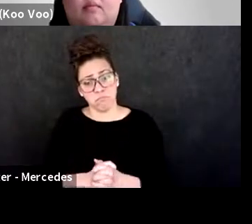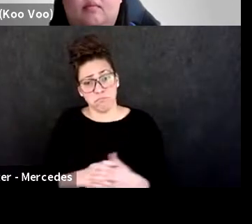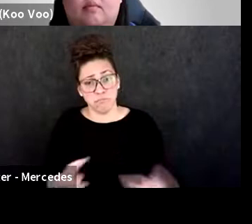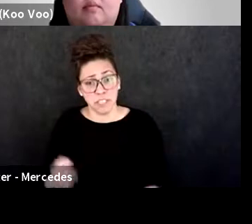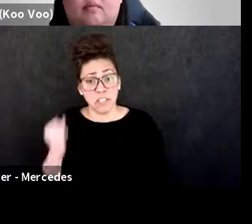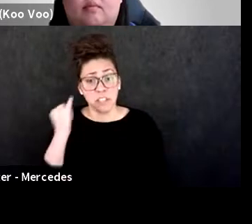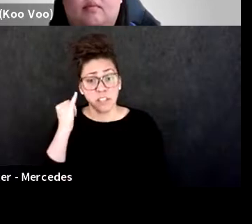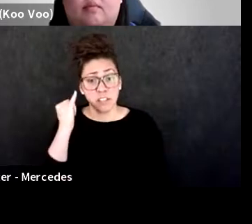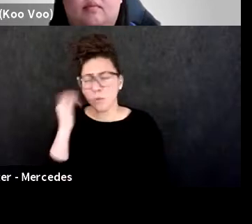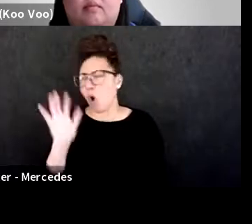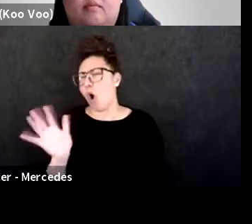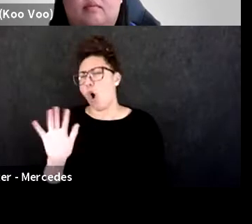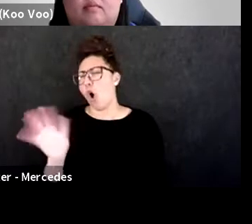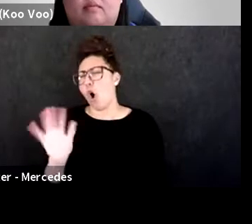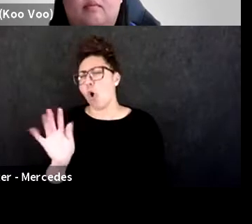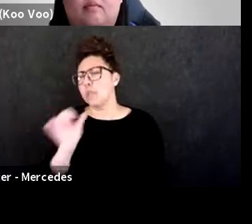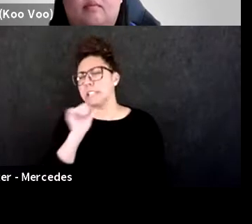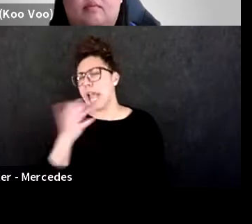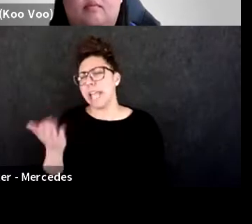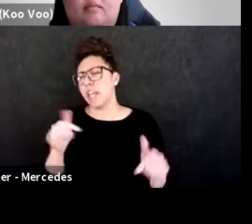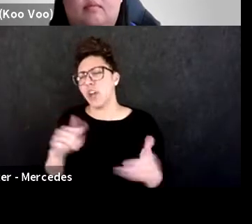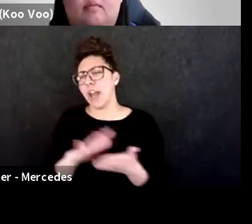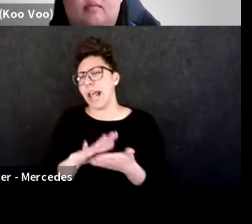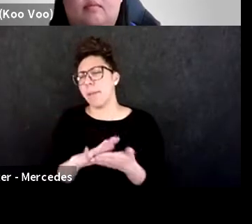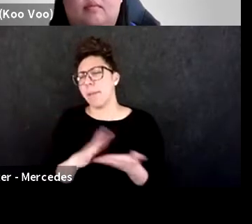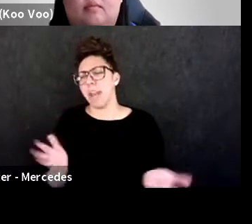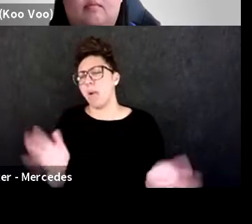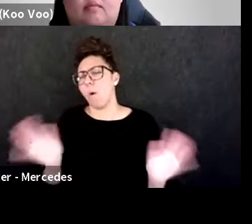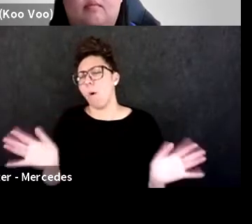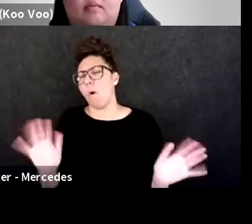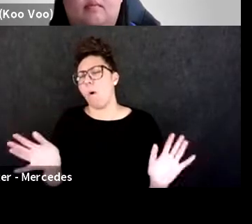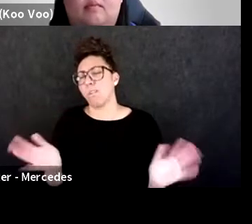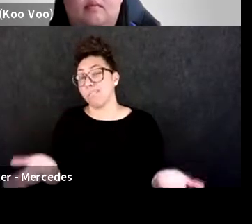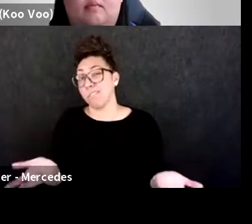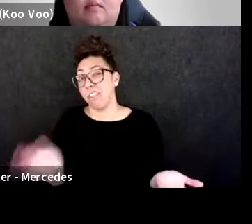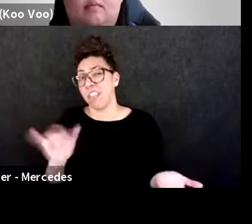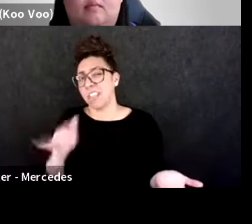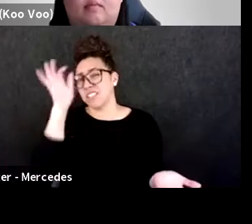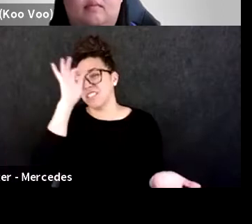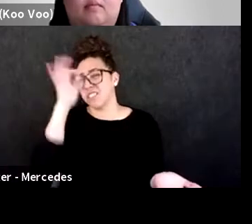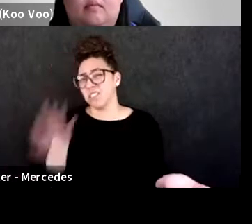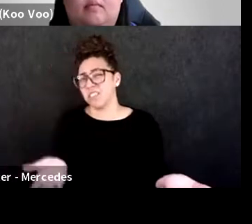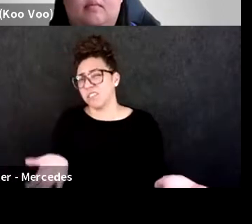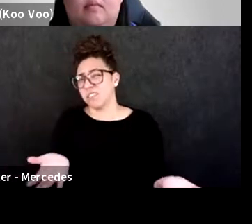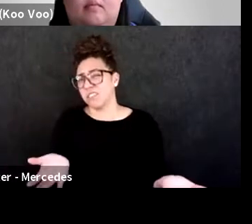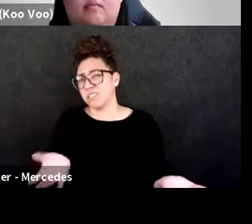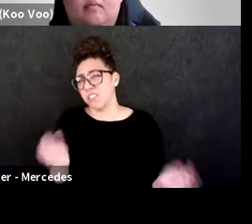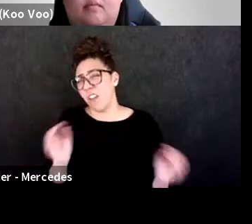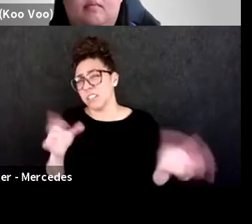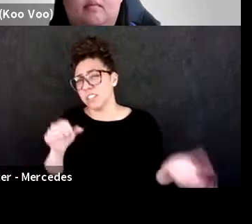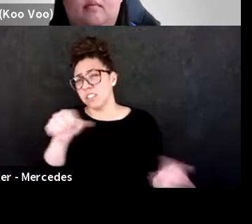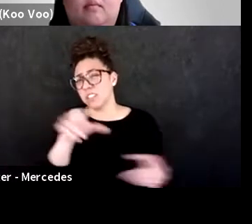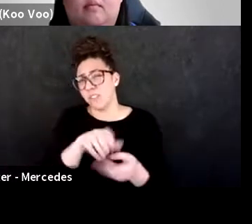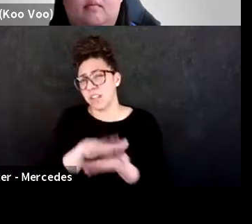say that that's absent in academia, where it's pervasive in every other aspect of society. So, you know, here's one